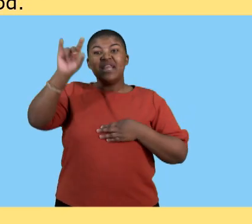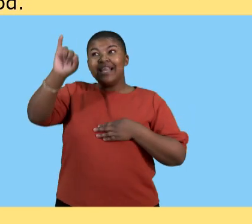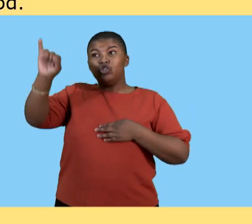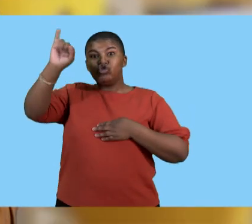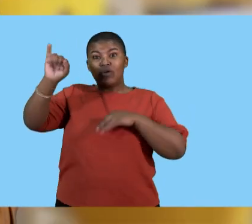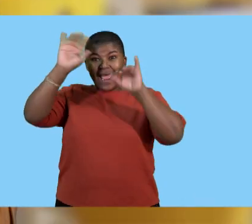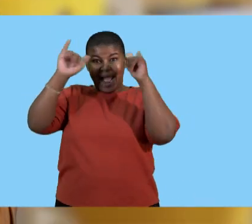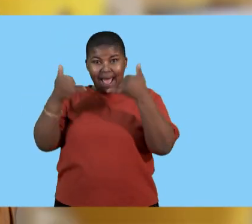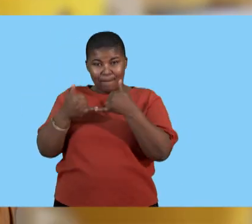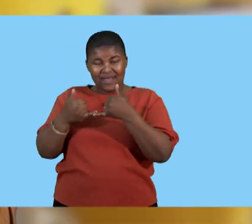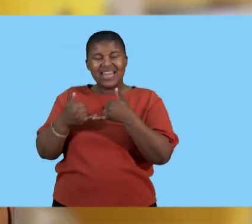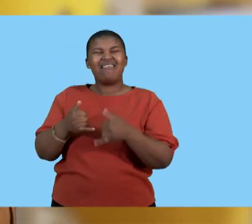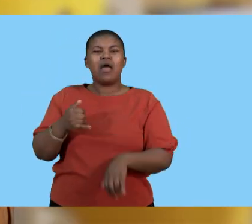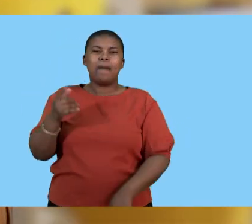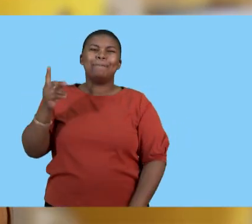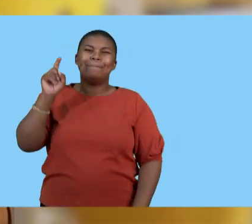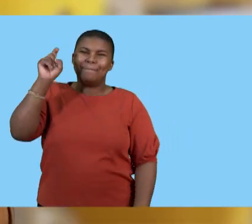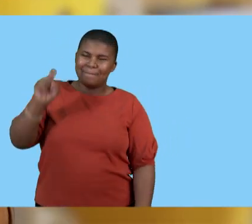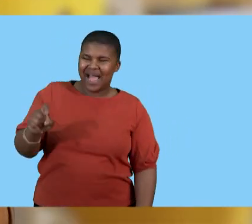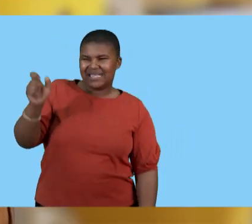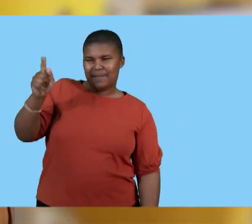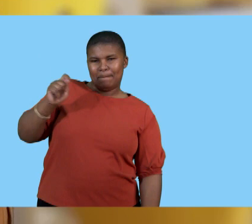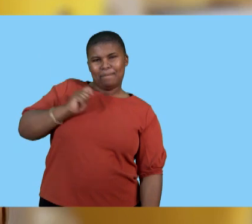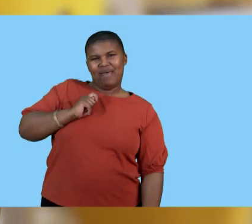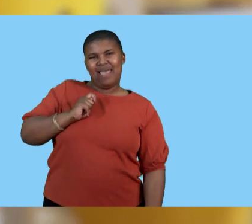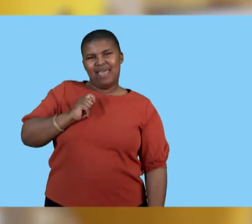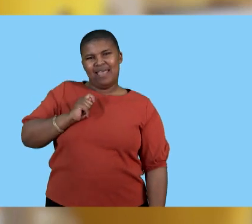the insurance company owes us.